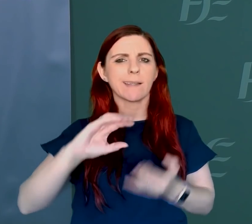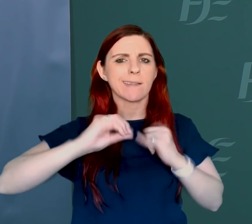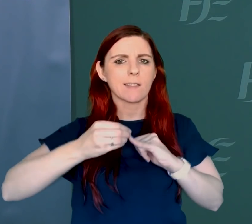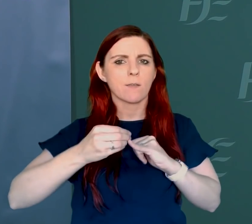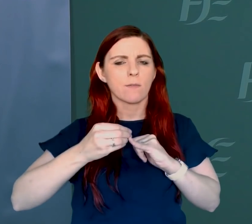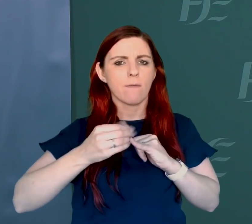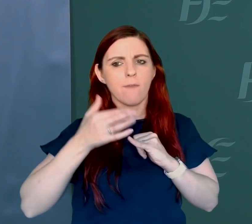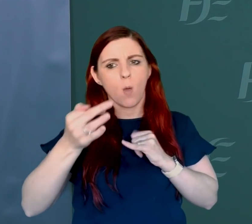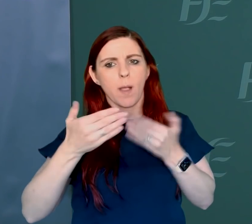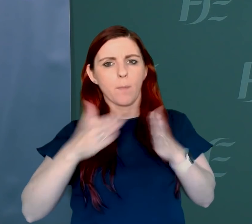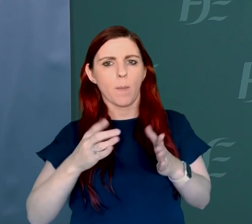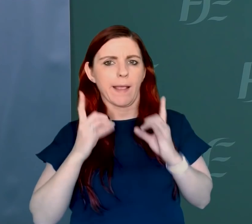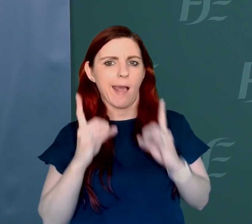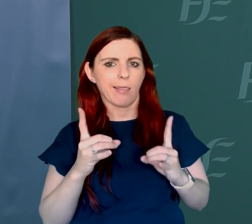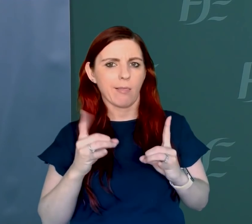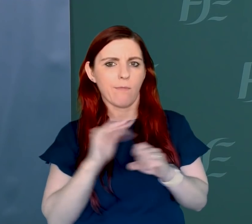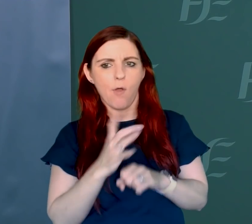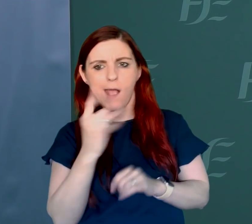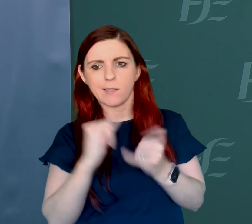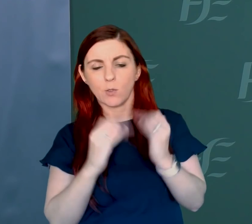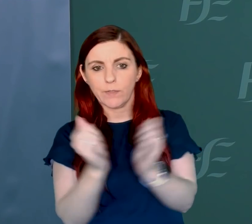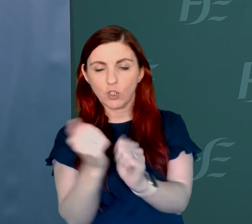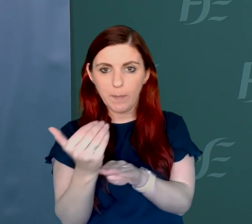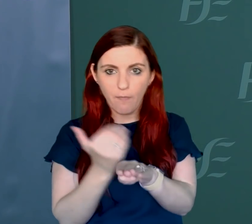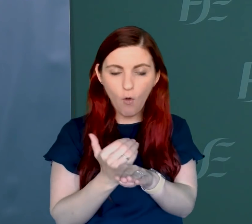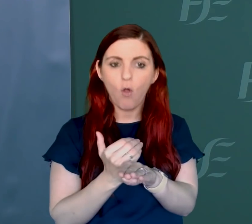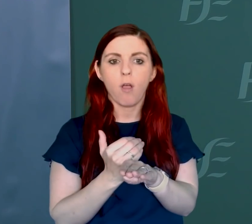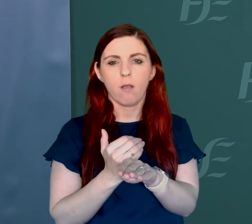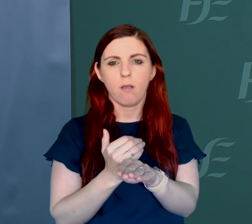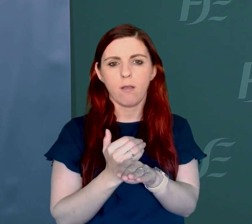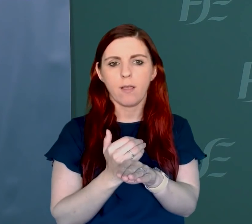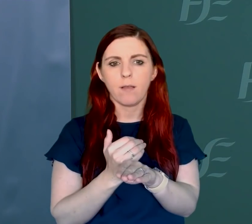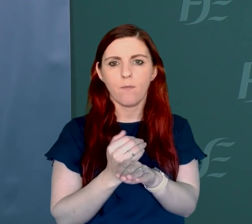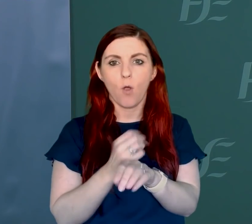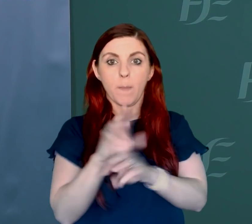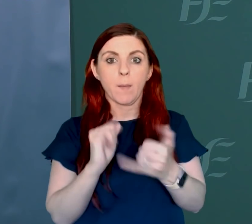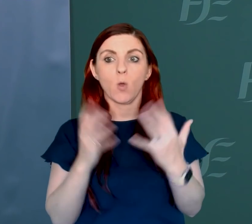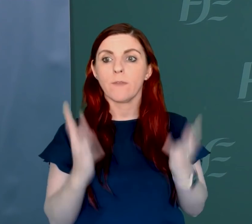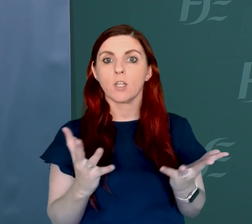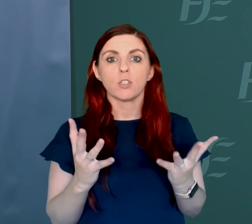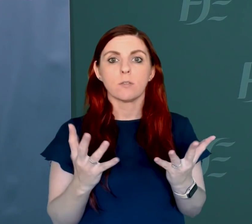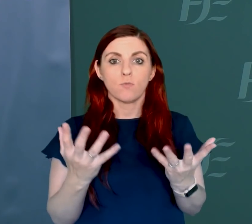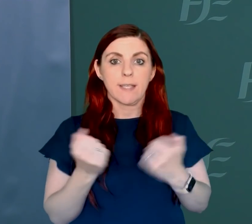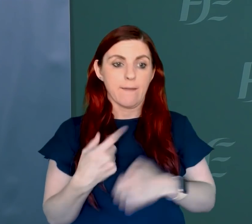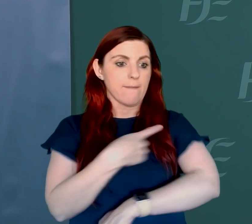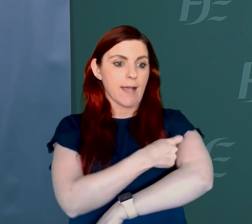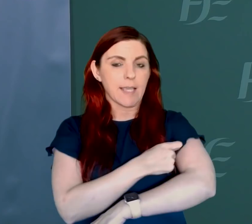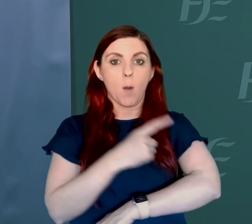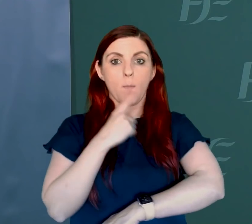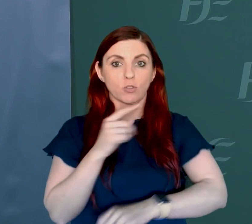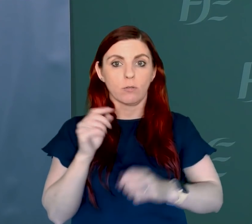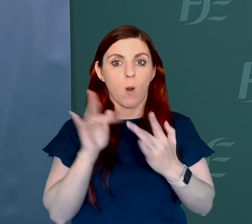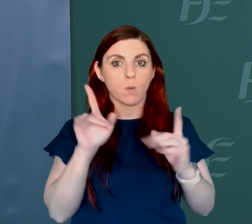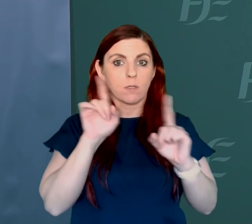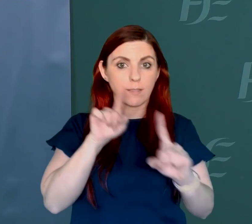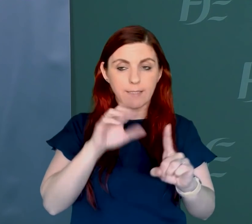directed testing and tracing methodology for vaccinated asymptomatic close contacts. Further pop-ups